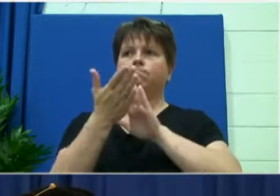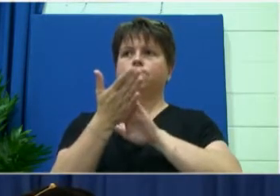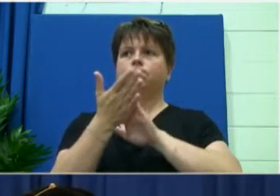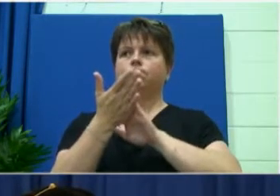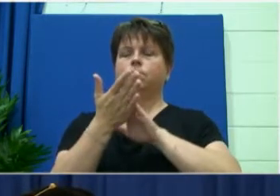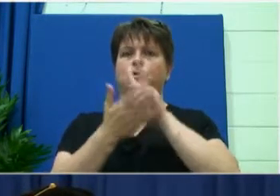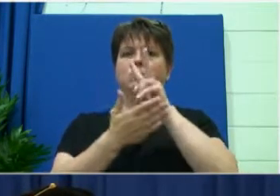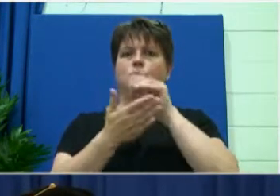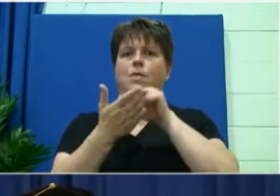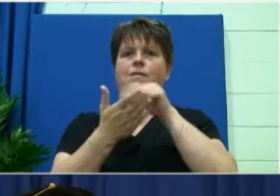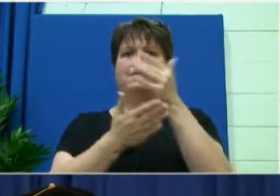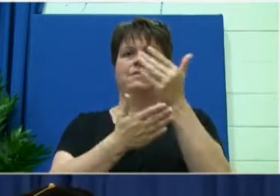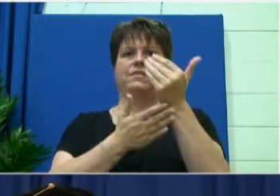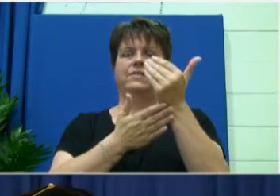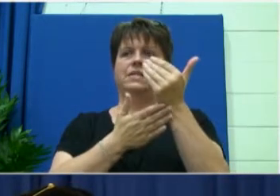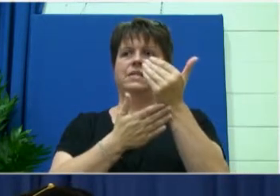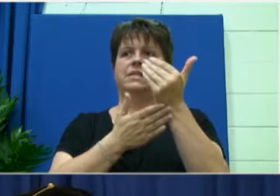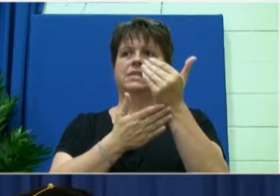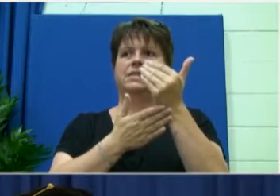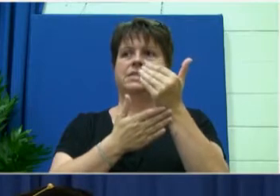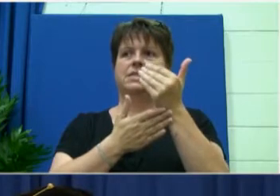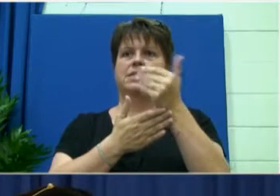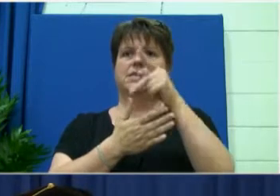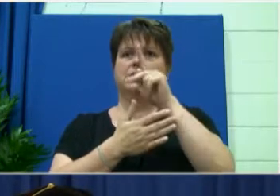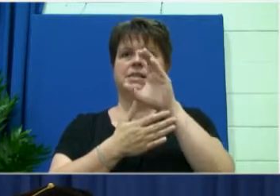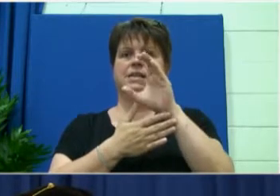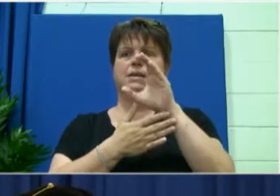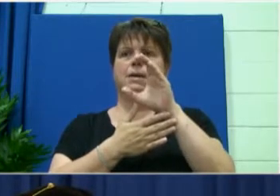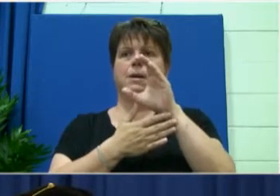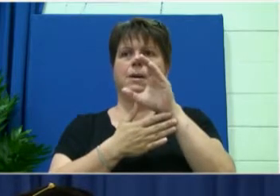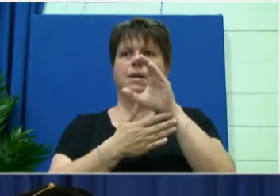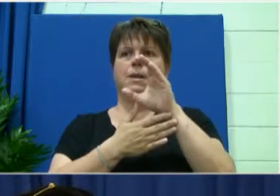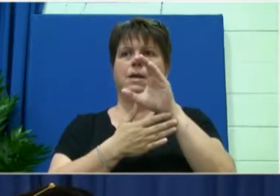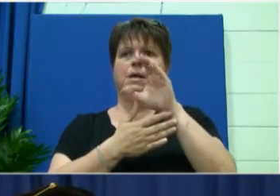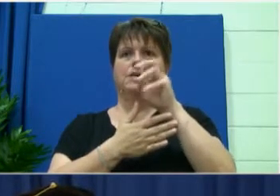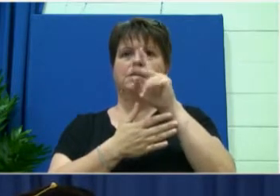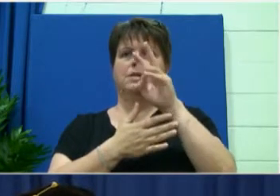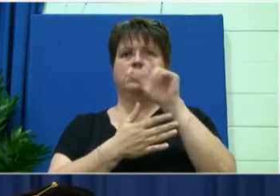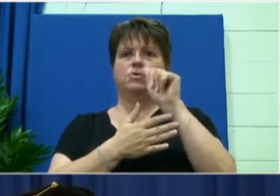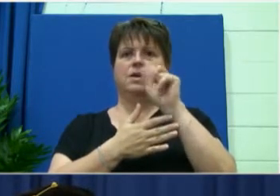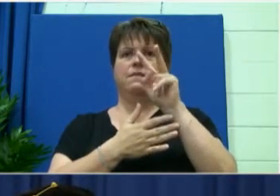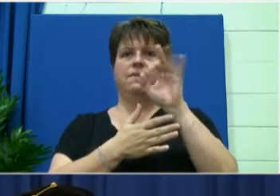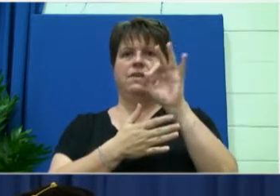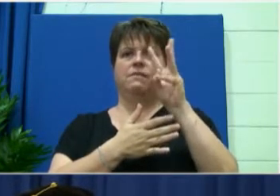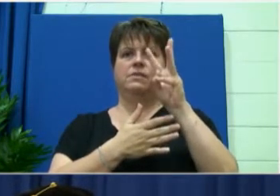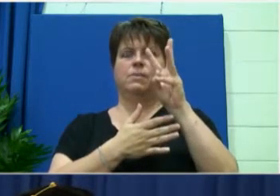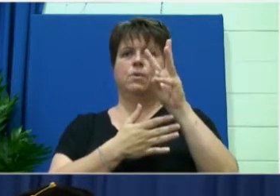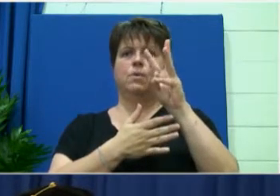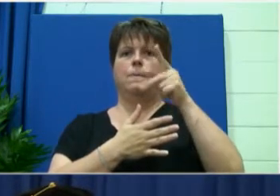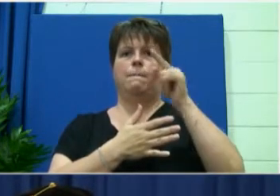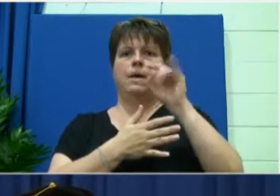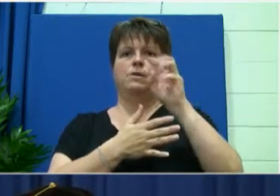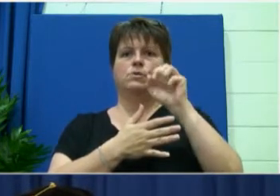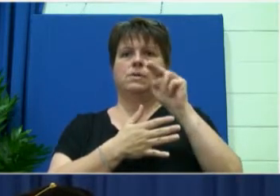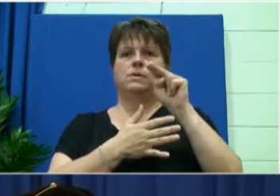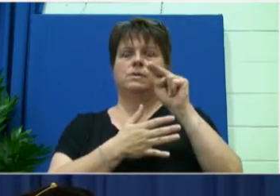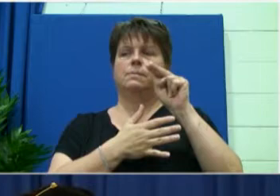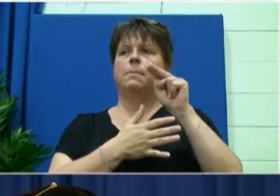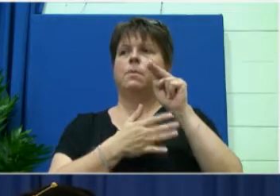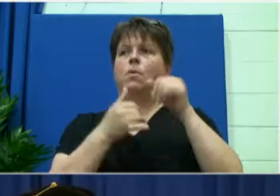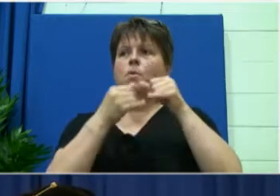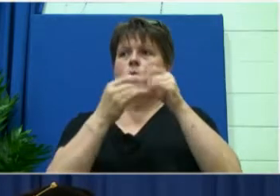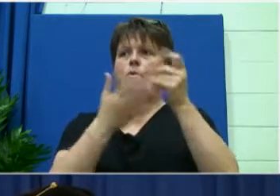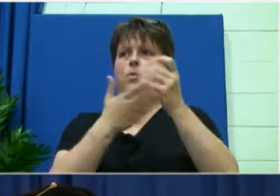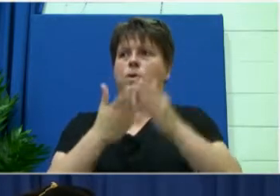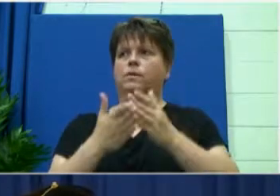our 2015 Kaskaskia College Centralia VFW Patriotism Award winner,